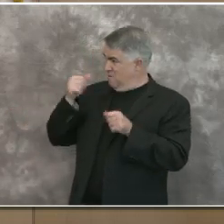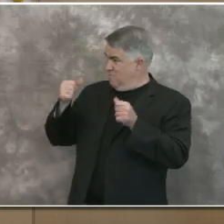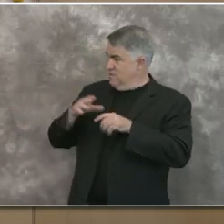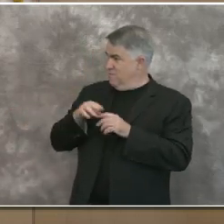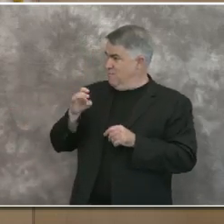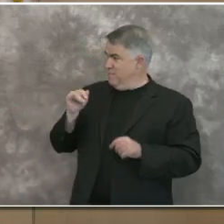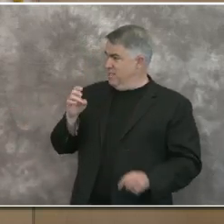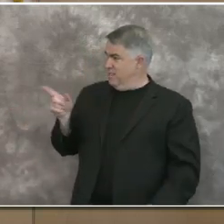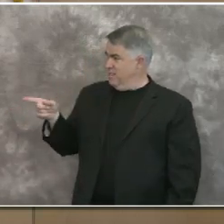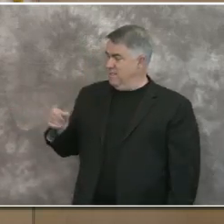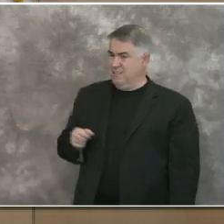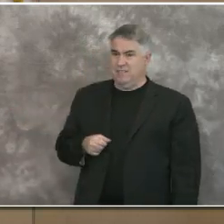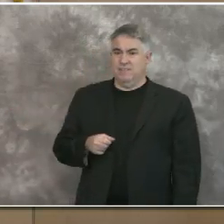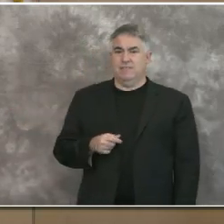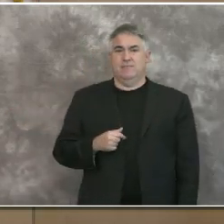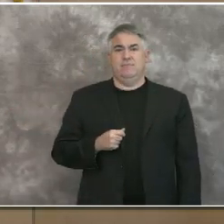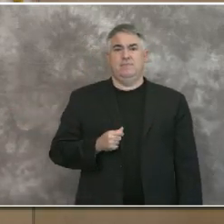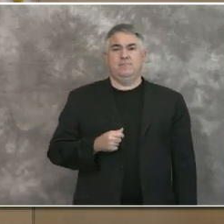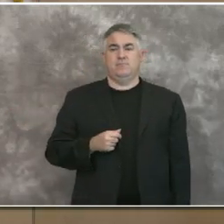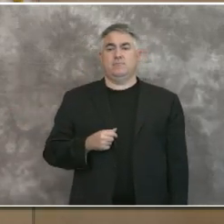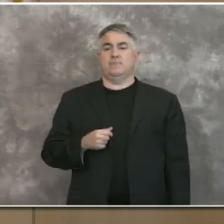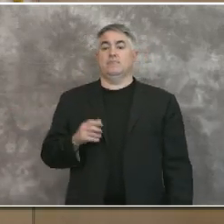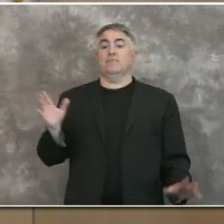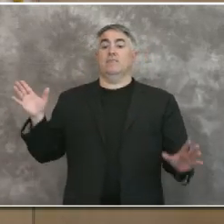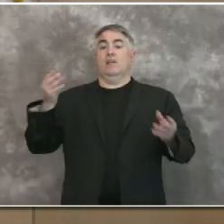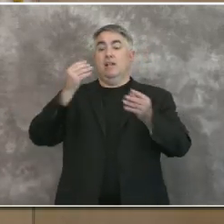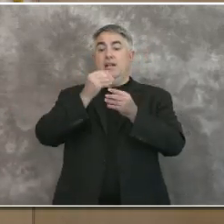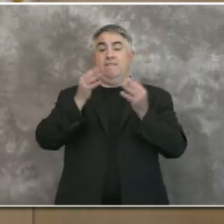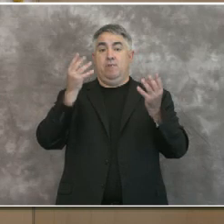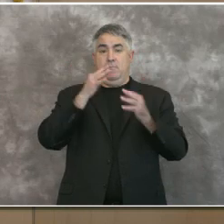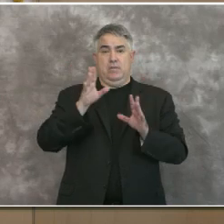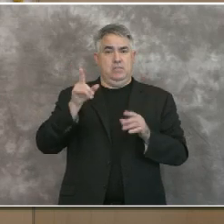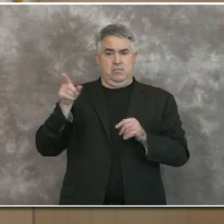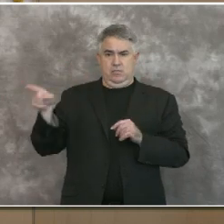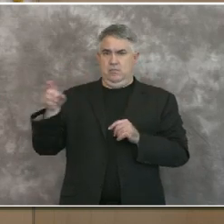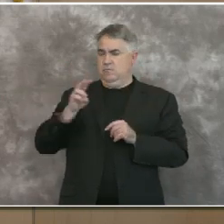So all of our demographic information is on our county's website at